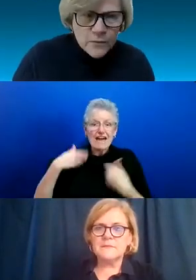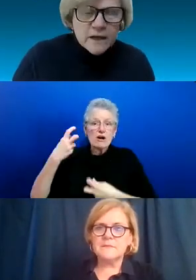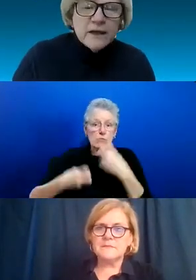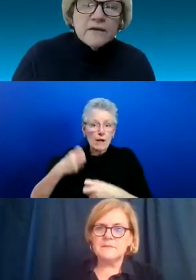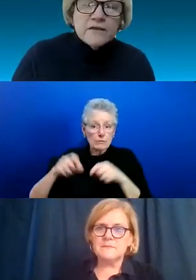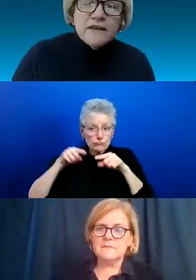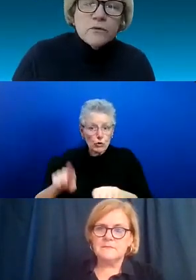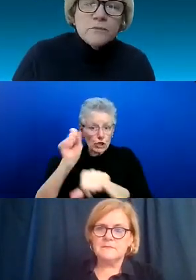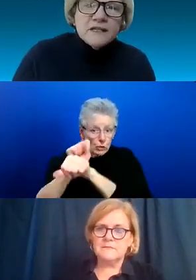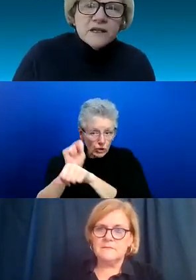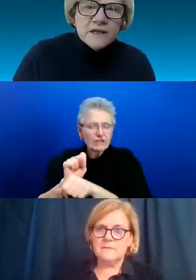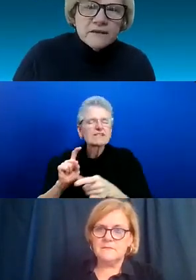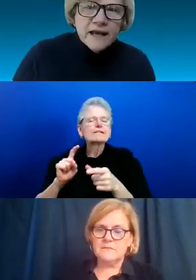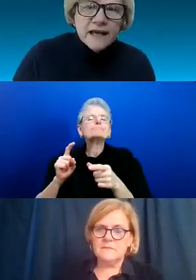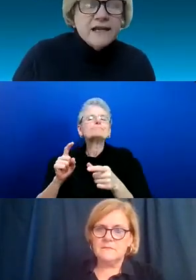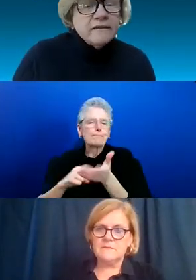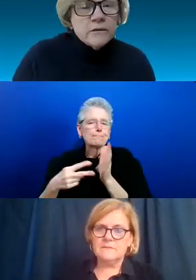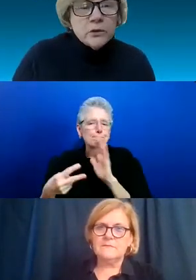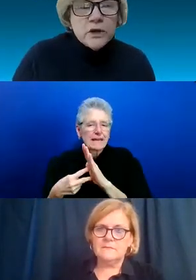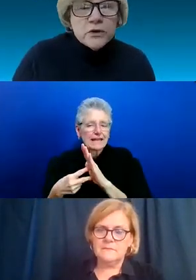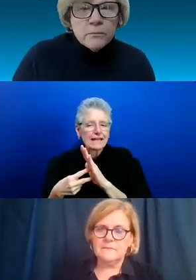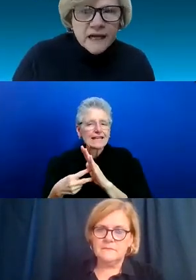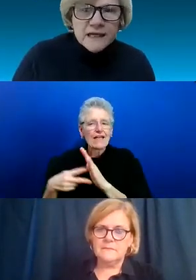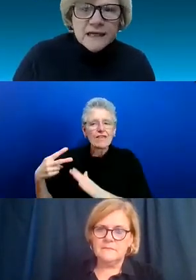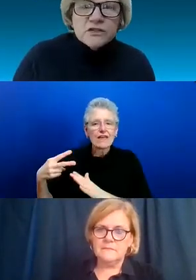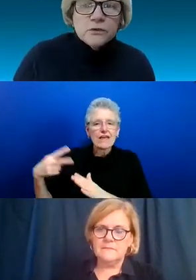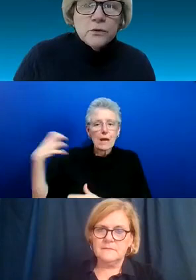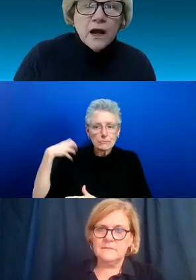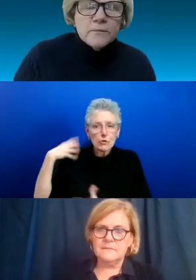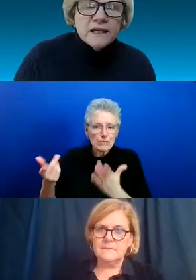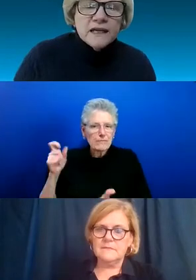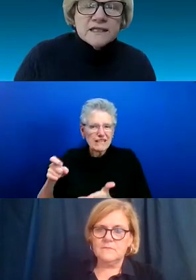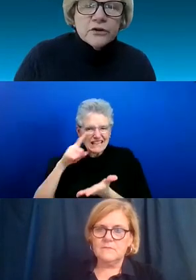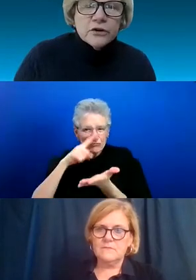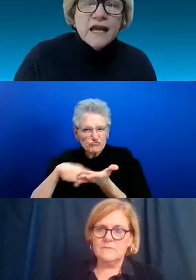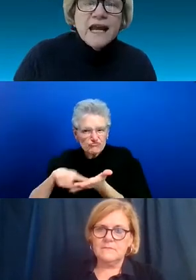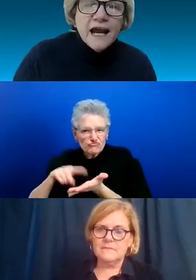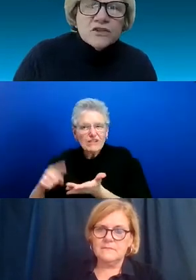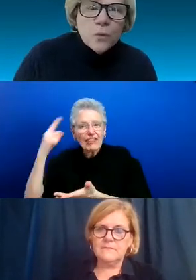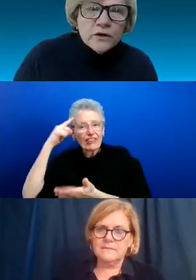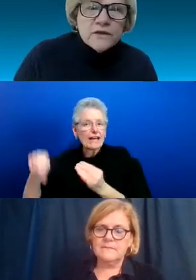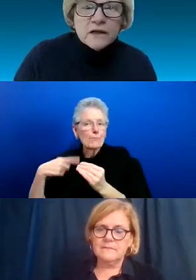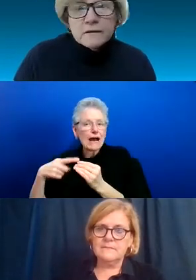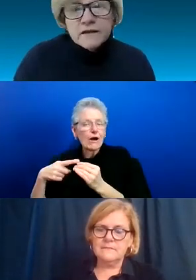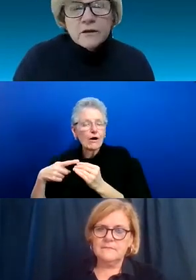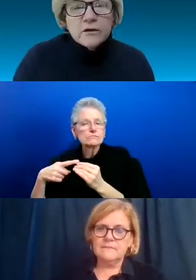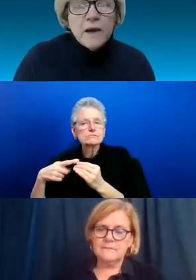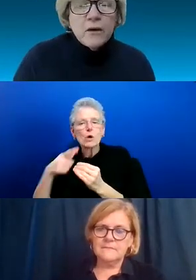job, then that would be something that the employer may need to be considered as one of